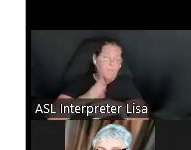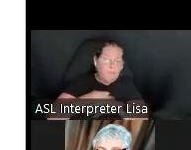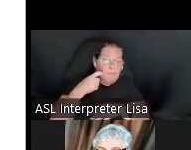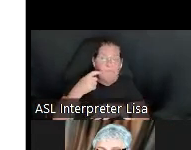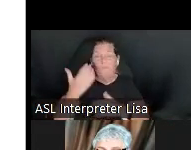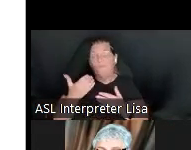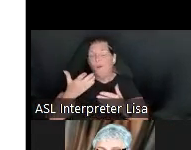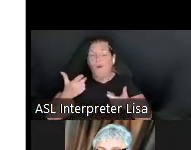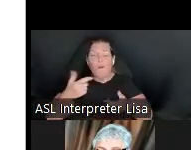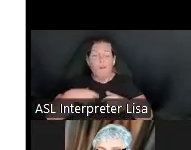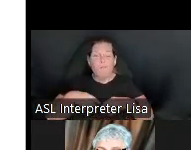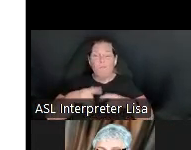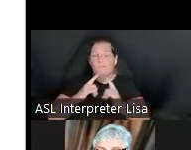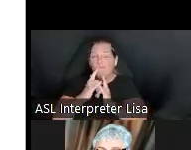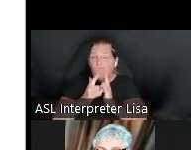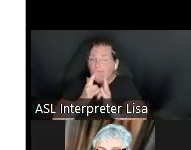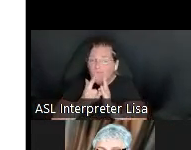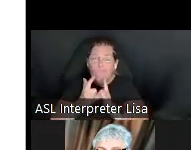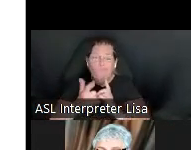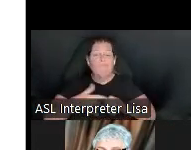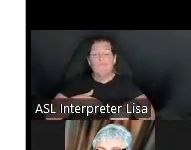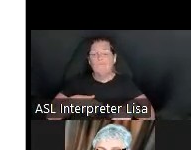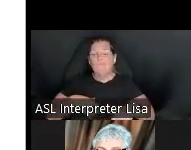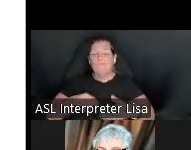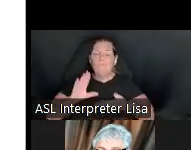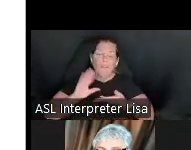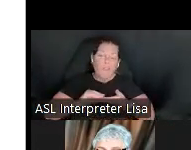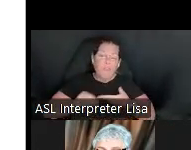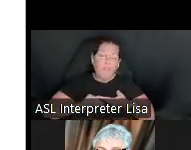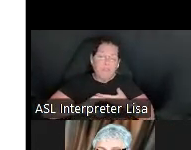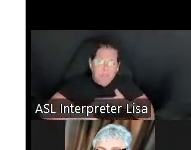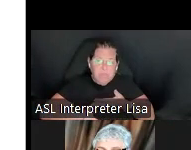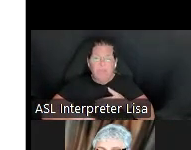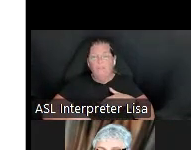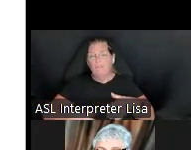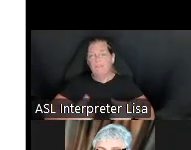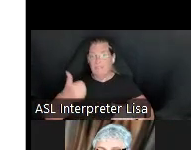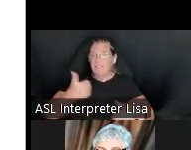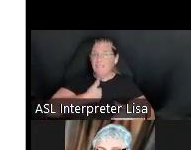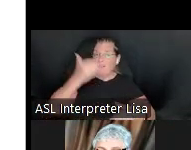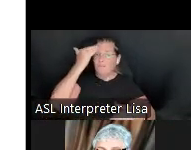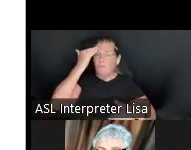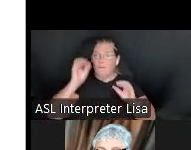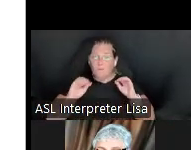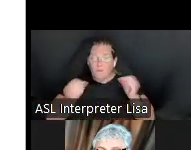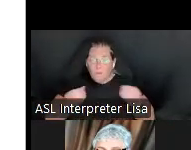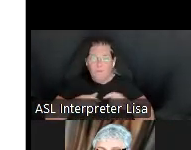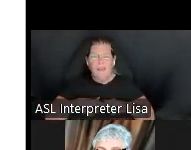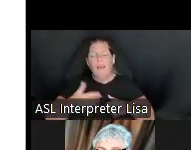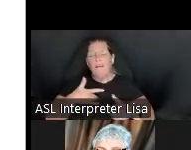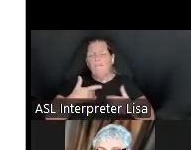and sexuality, diminished self-esteem, self-awareness, and insight, and often a profound sense of